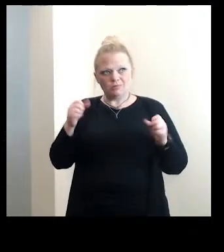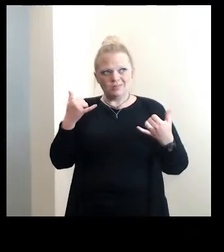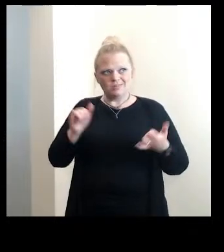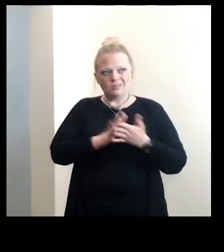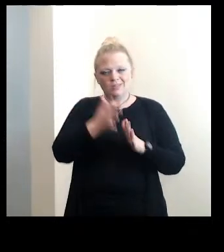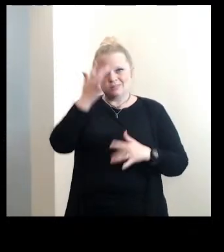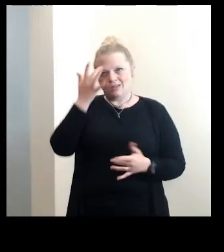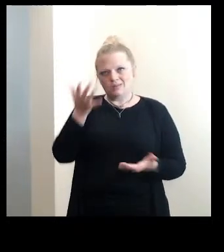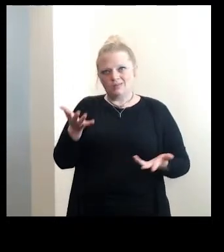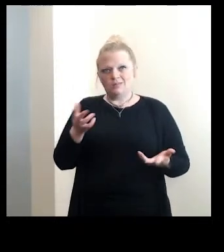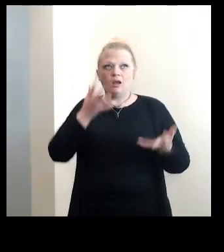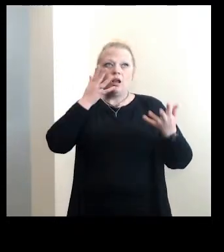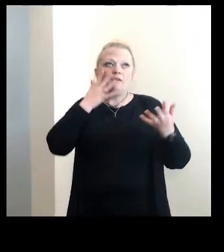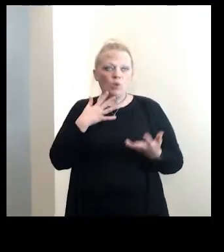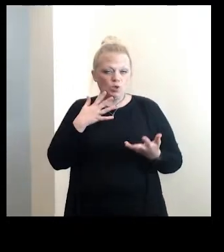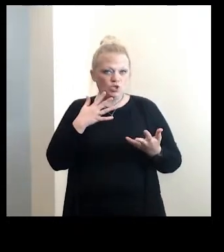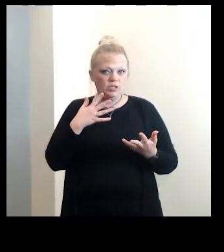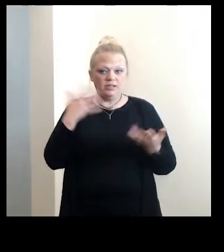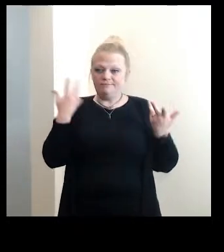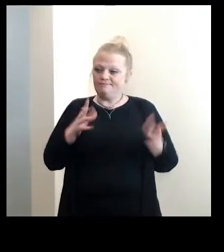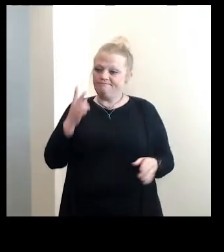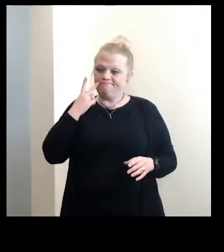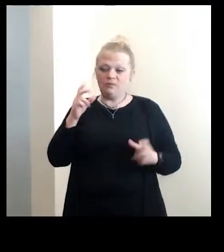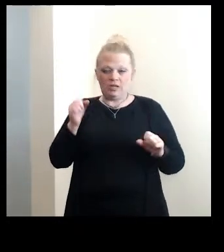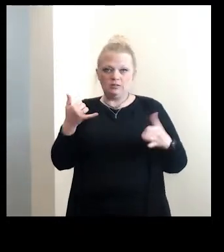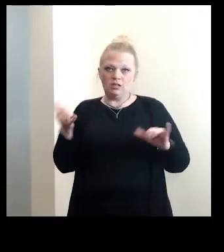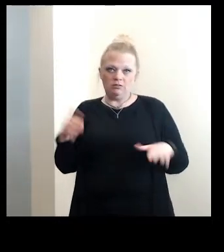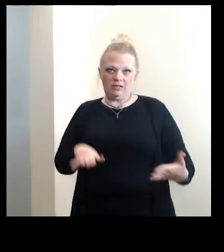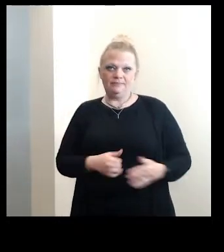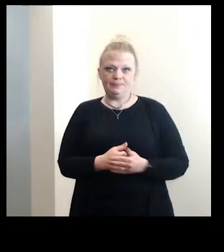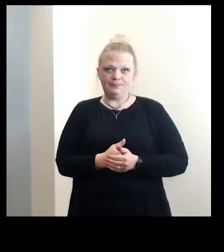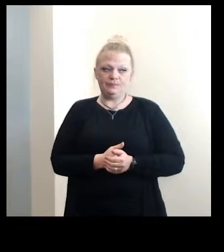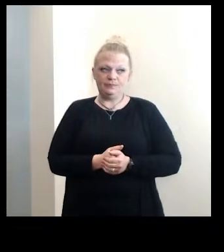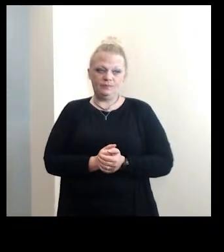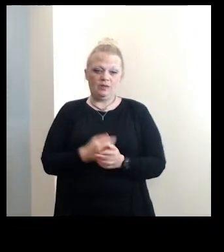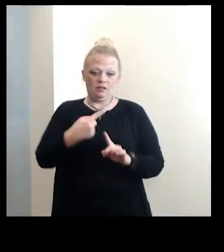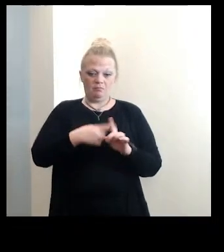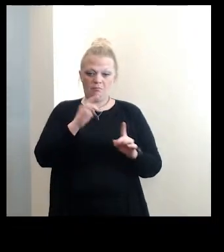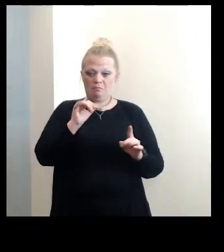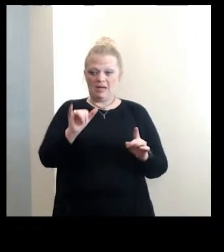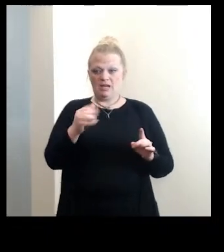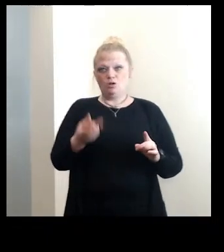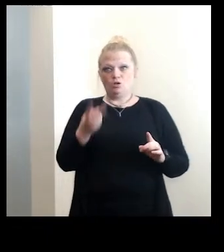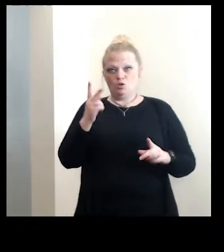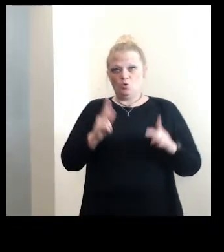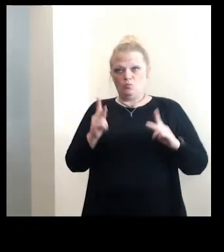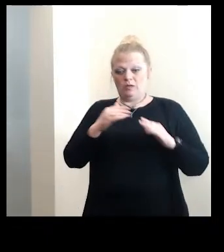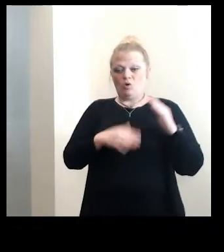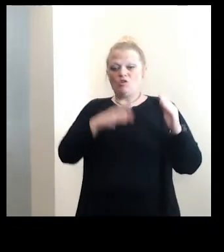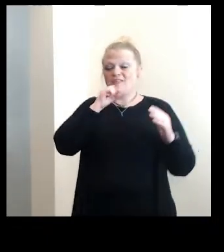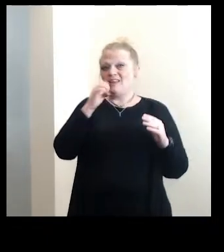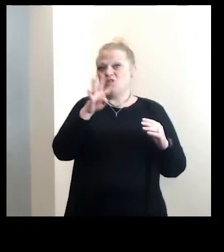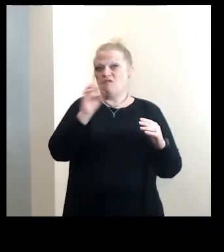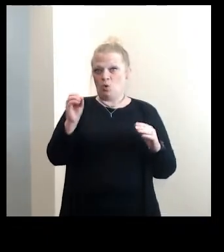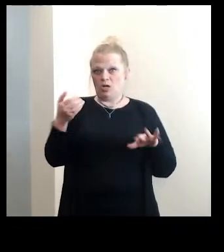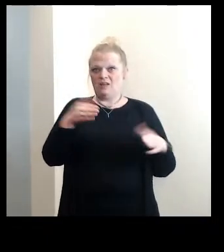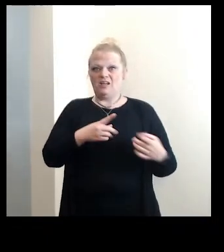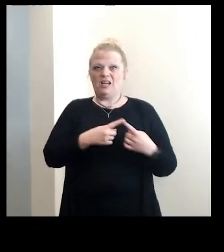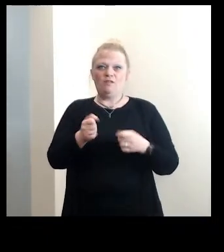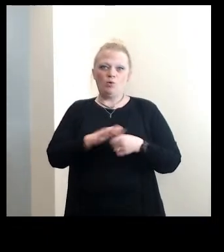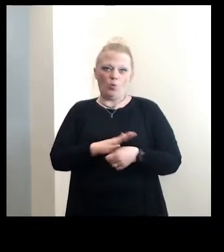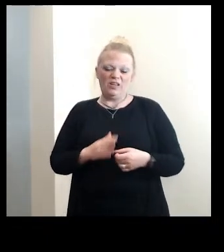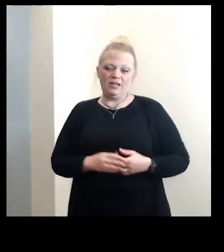sick. And unfortunately, as we've seen, you can still die. In the month of May alone, 2 people under the age of 40 have died from